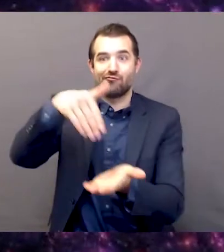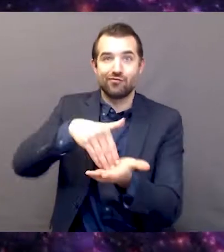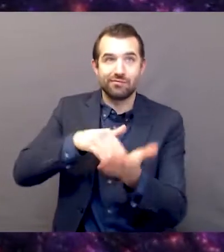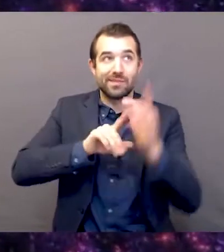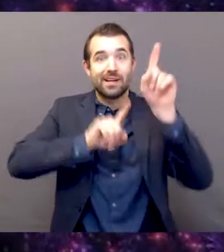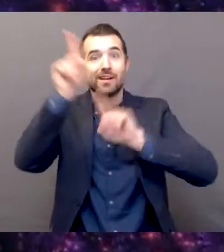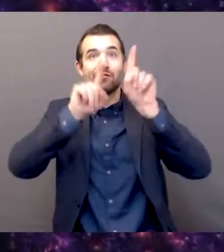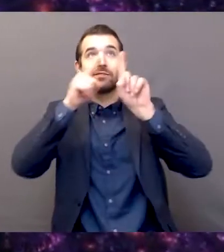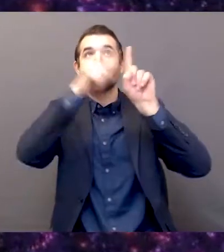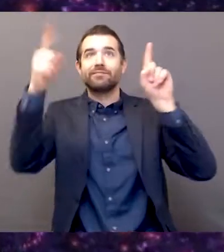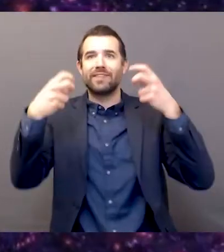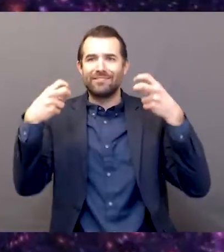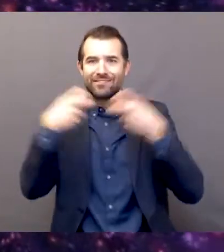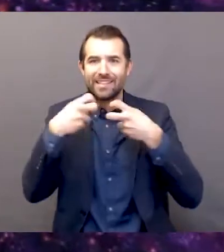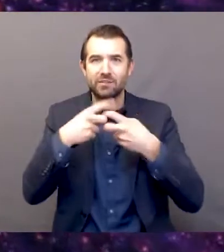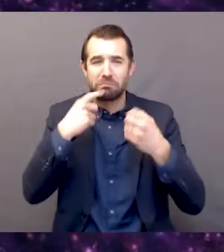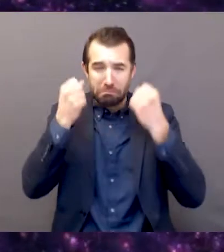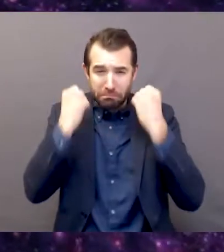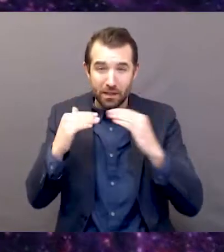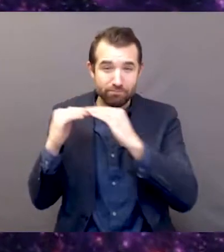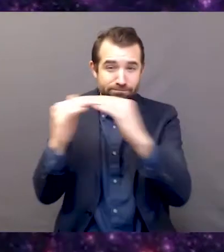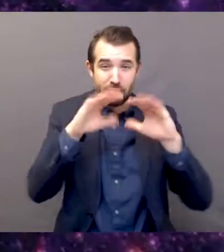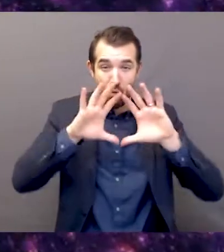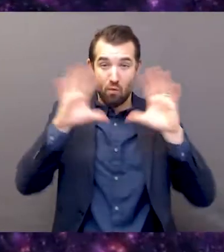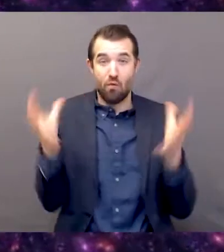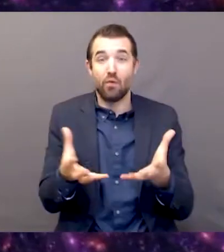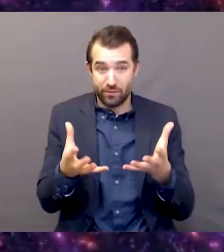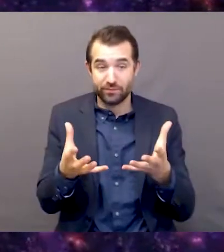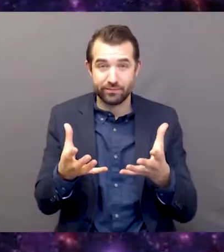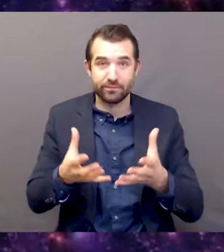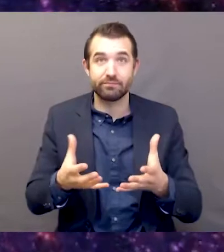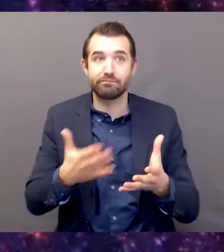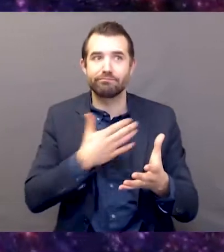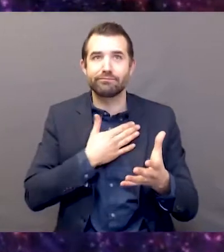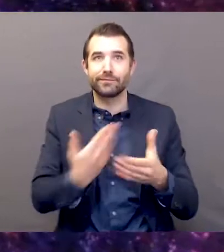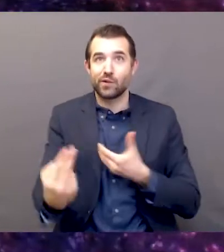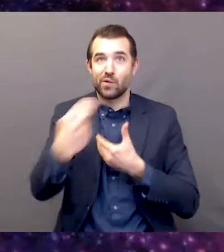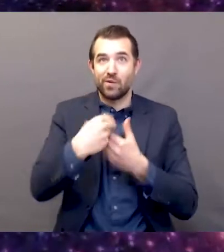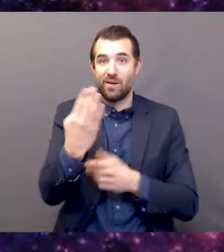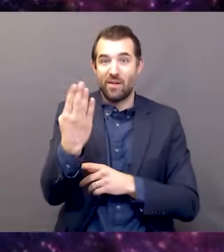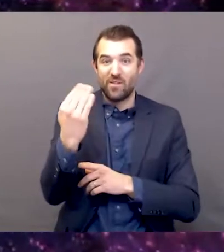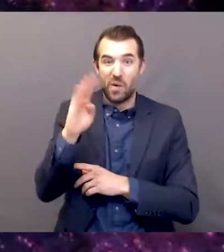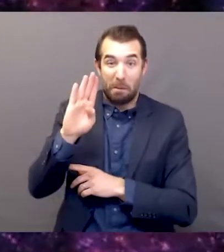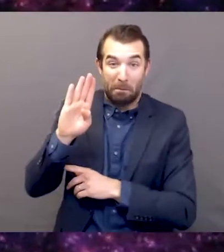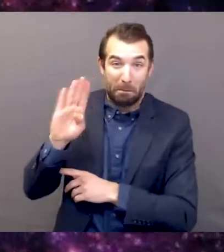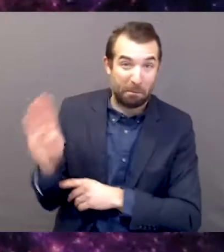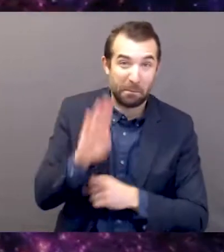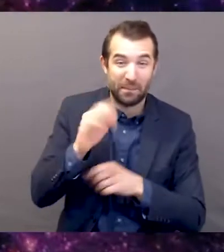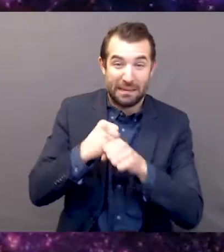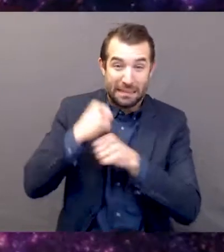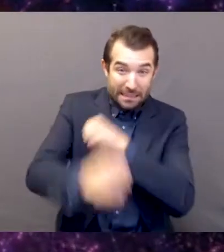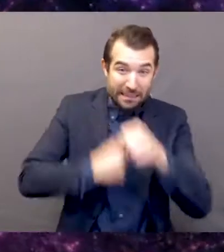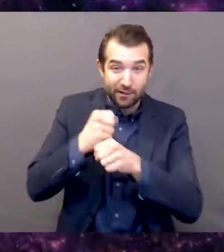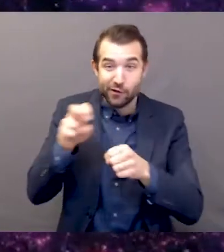many friends and colleagues from around the world. I ask you to join me in a 14 billion year journey, starting with the Big Bang to watch the growth